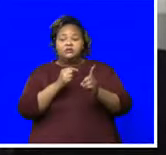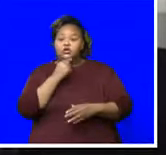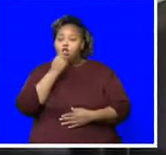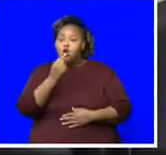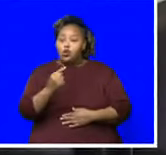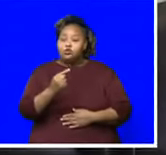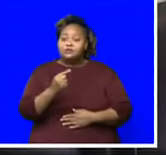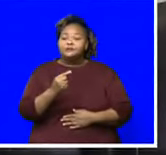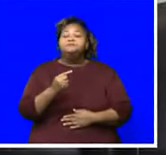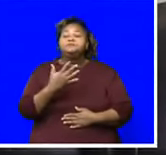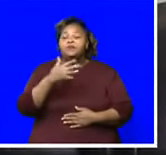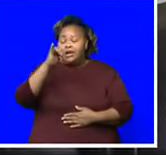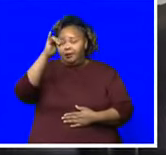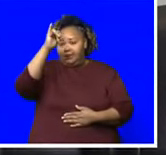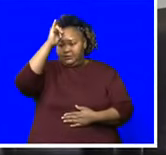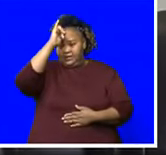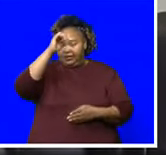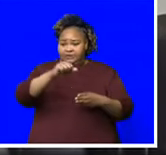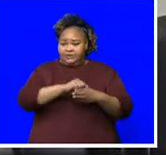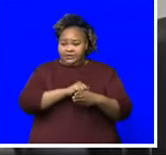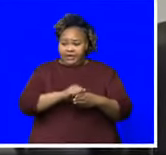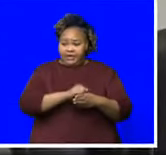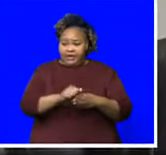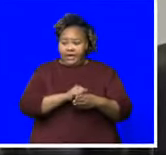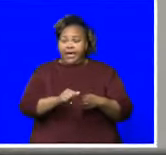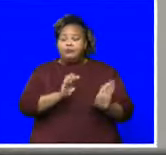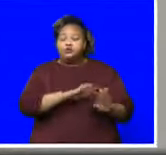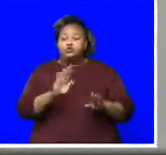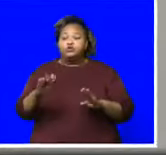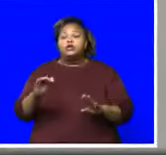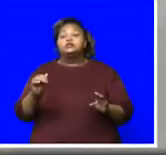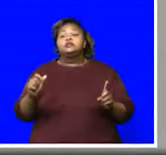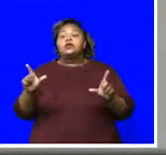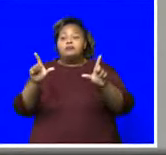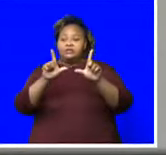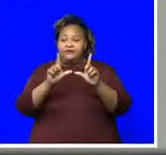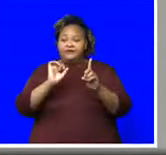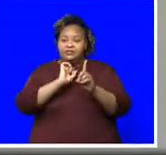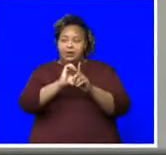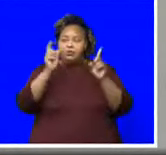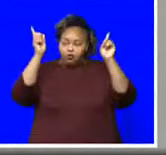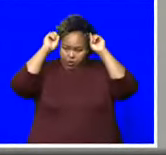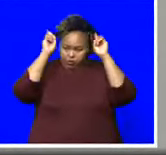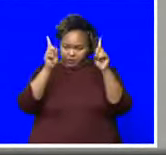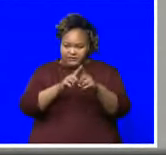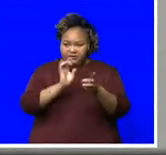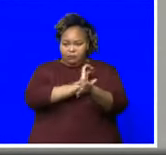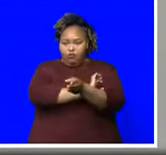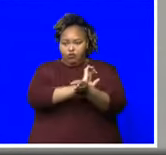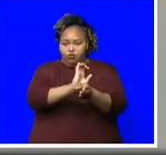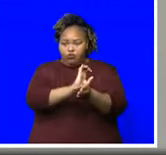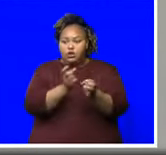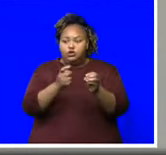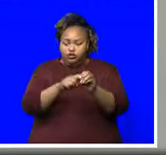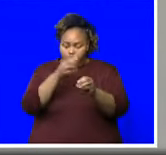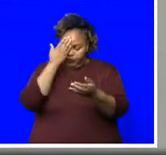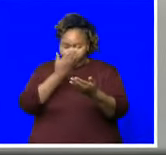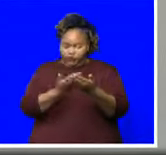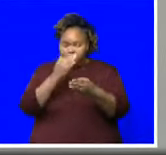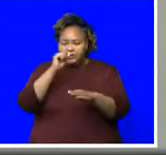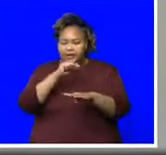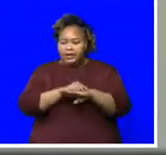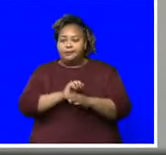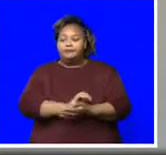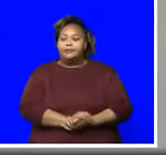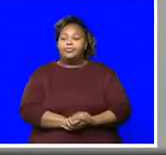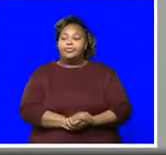sebangangena ngato emakolishi kanye nasemanyuvesa kuleli. IPCSE lokuyi prevoc